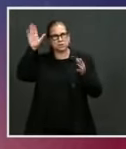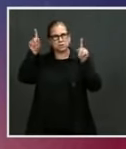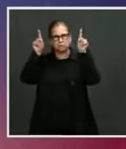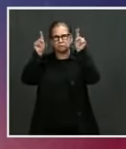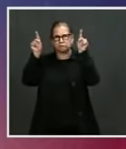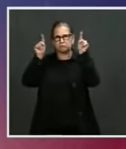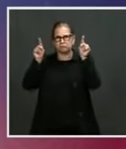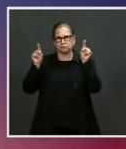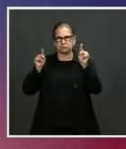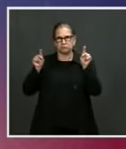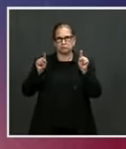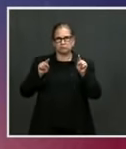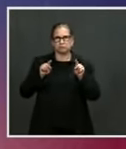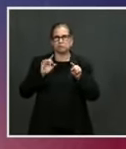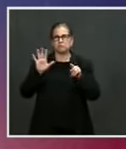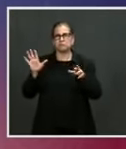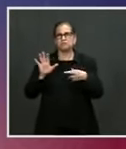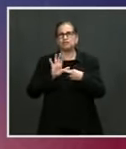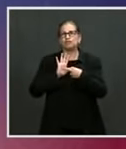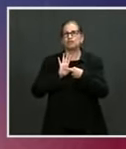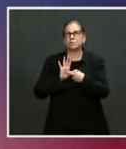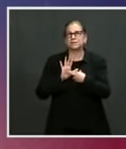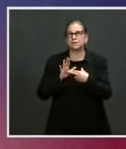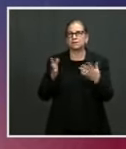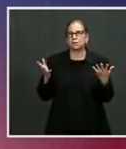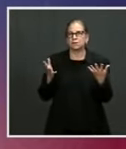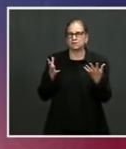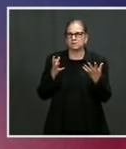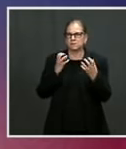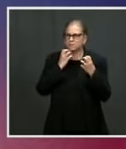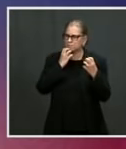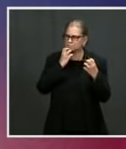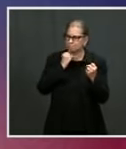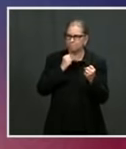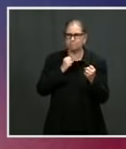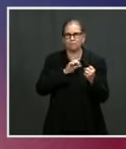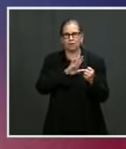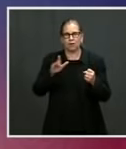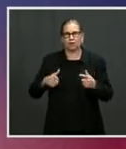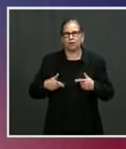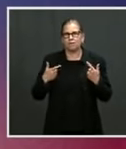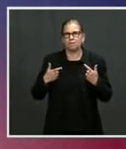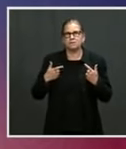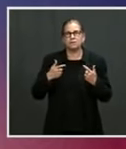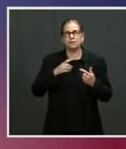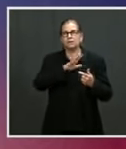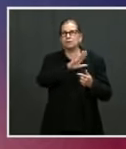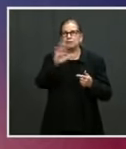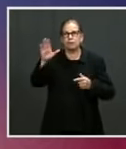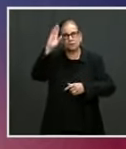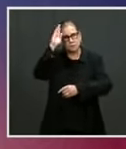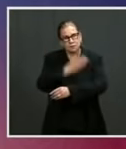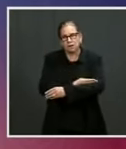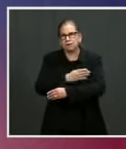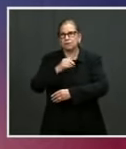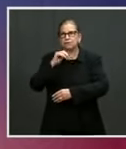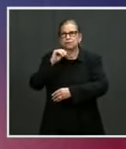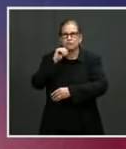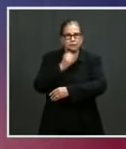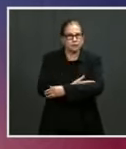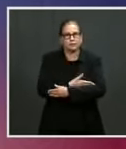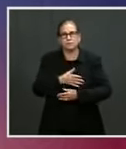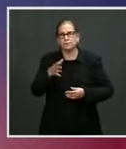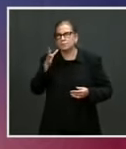precious life, a son, a daughter, a mother, a spouse, a brother, a sister, a friend,